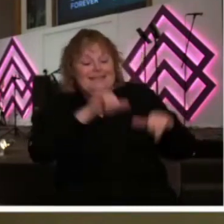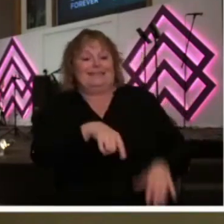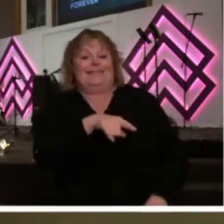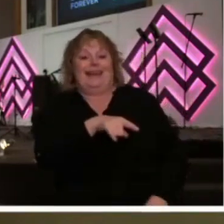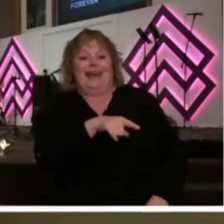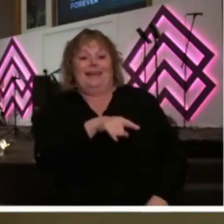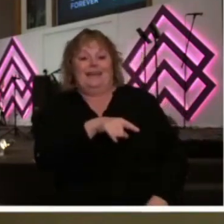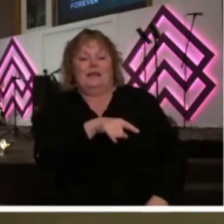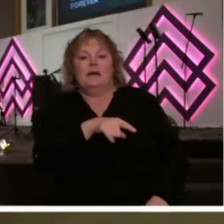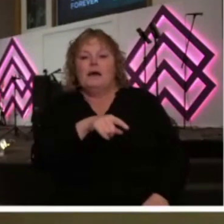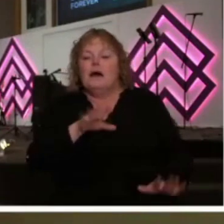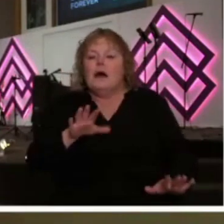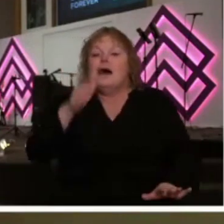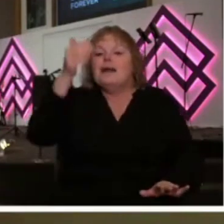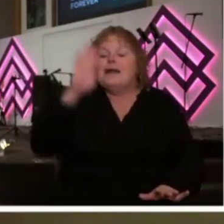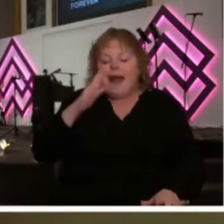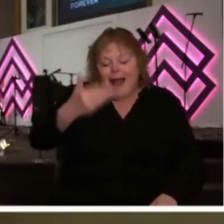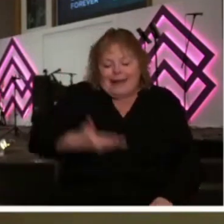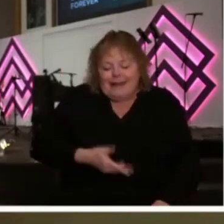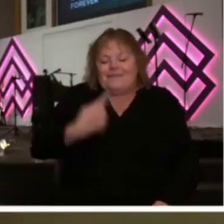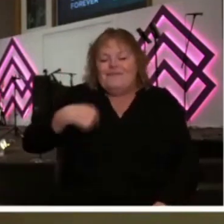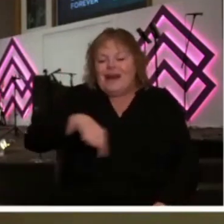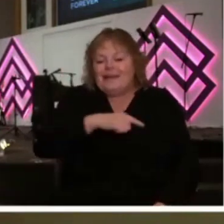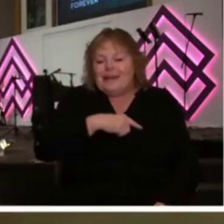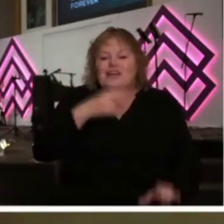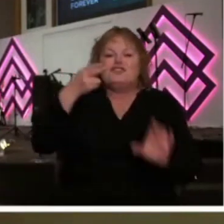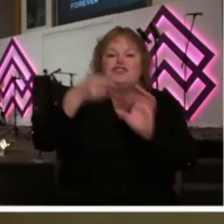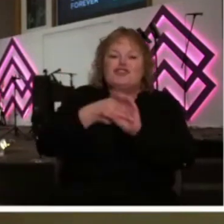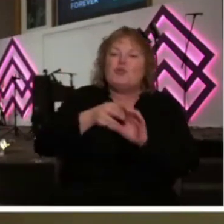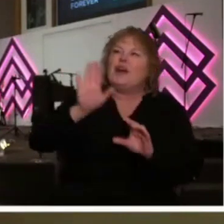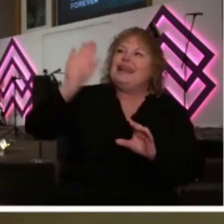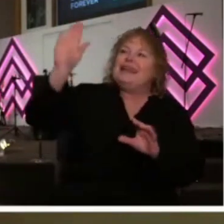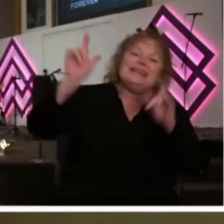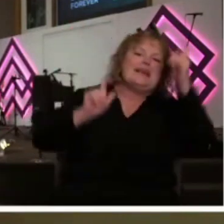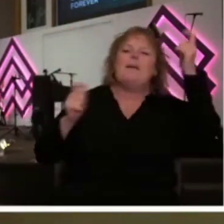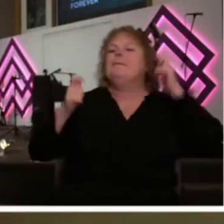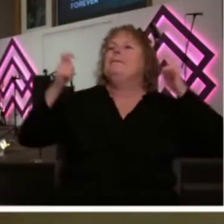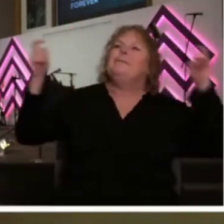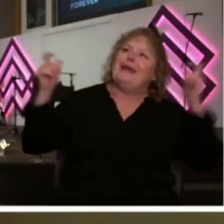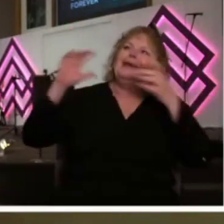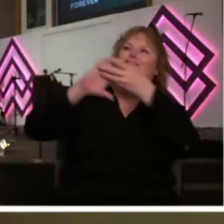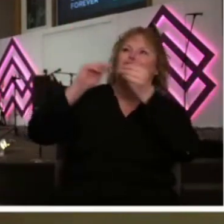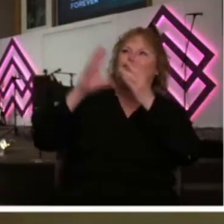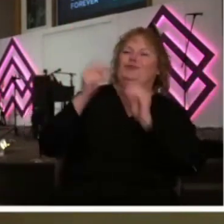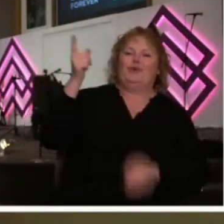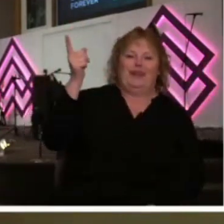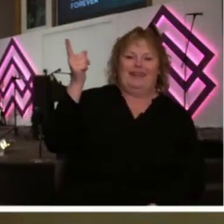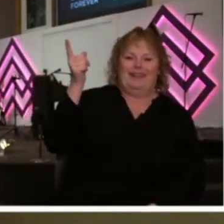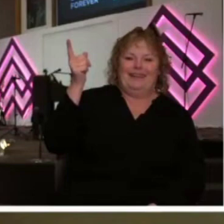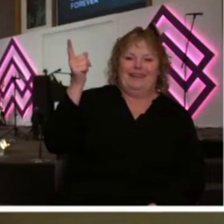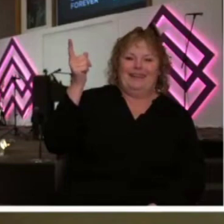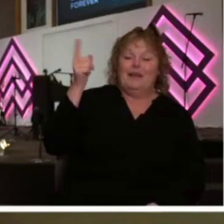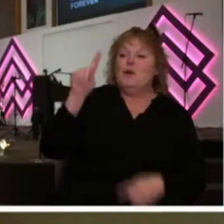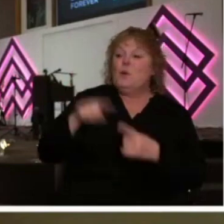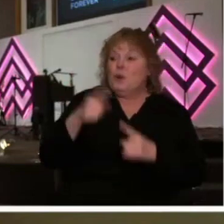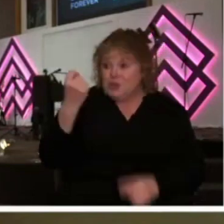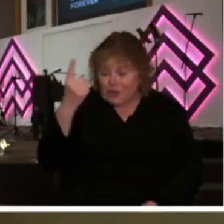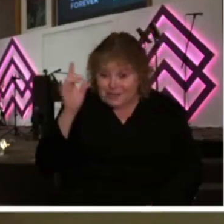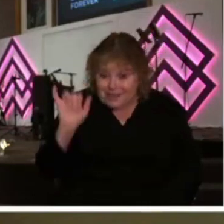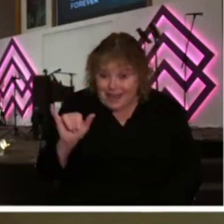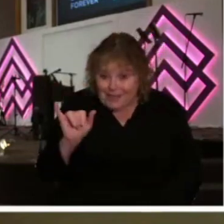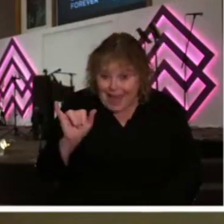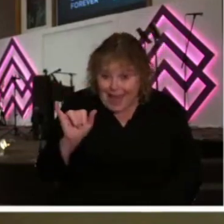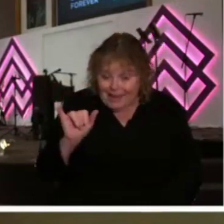God is inviting us into this great big story of life. And when you understand that part and you enter into his